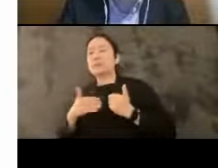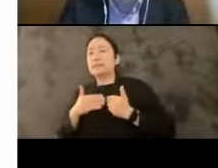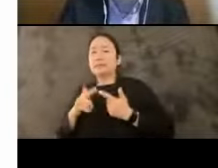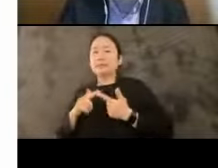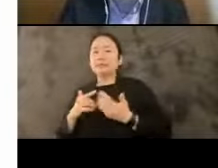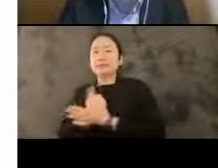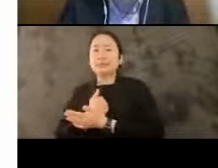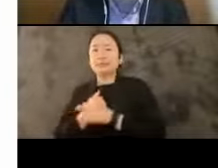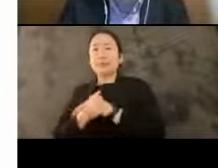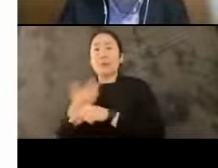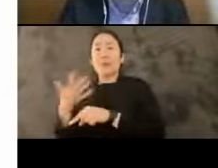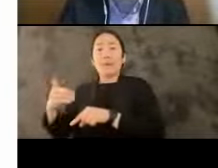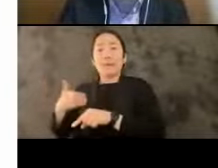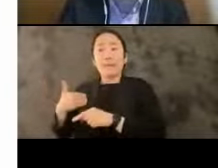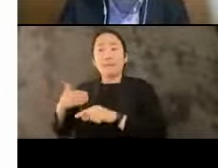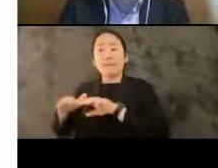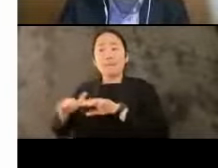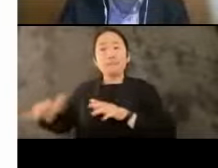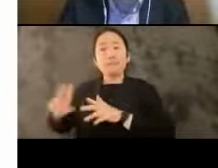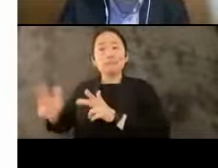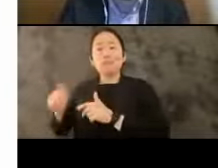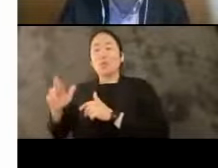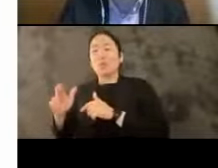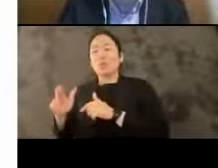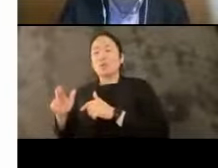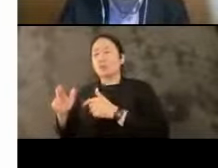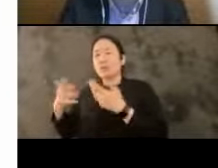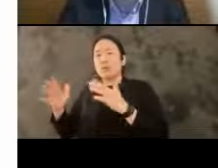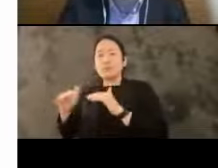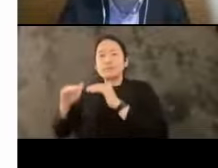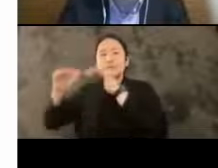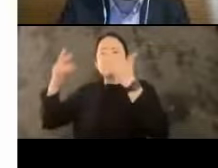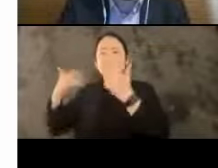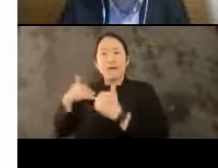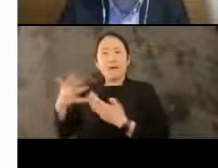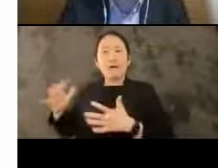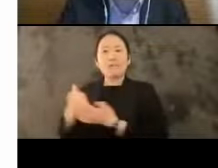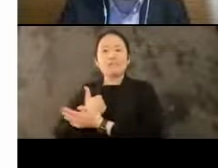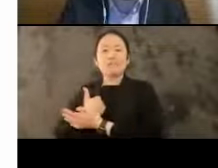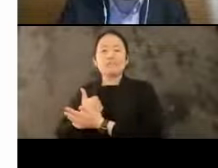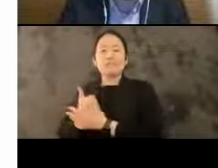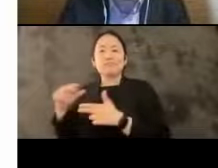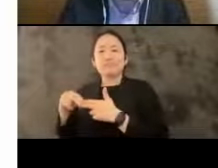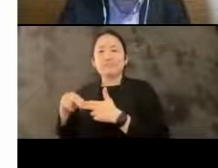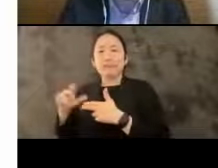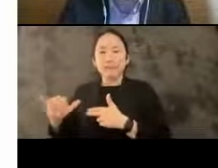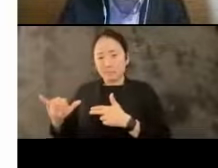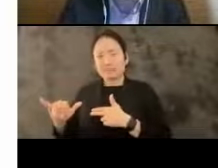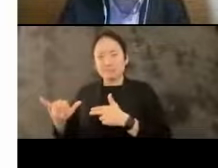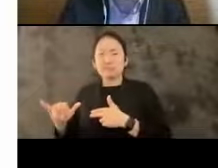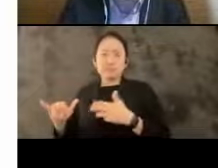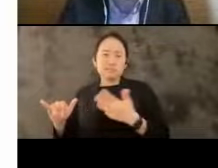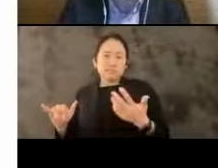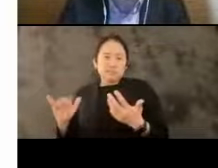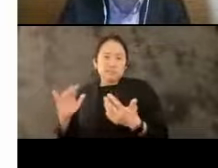of existing services existing lots, or maybe lots that could easily be, part of them could